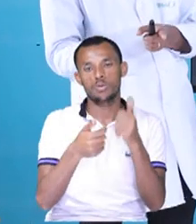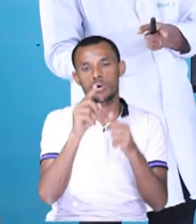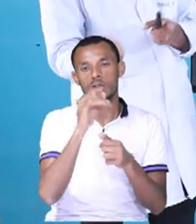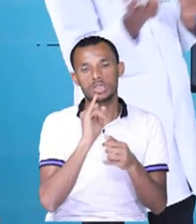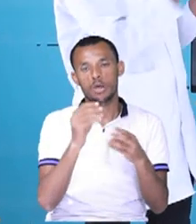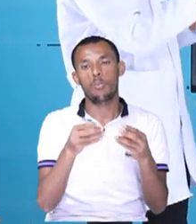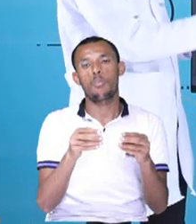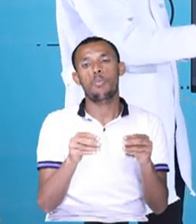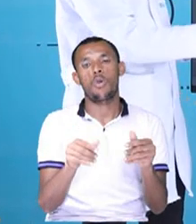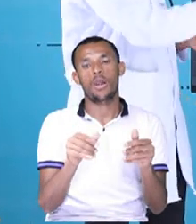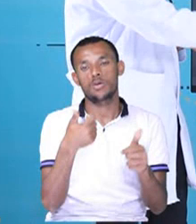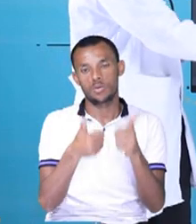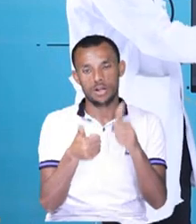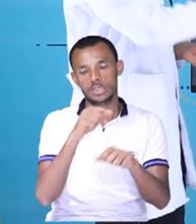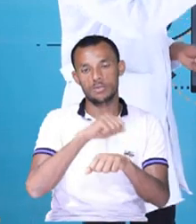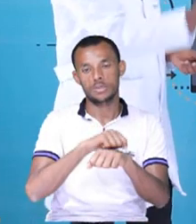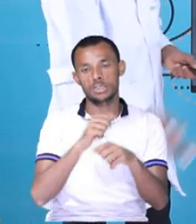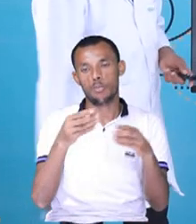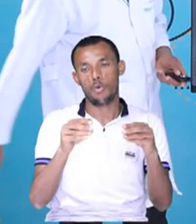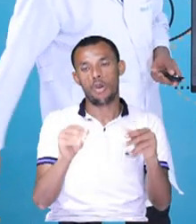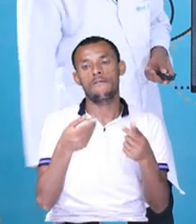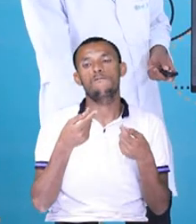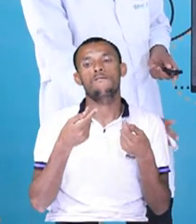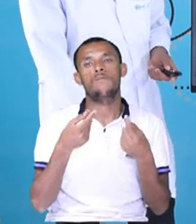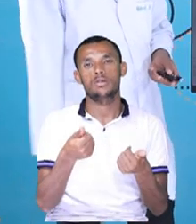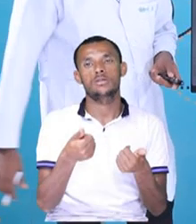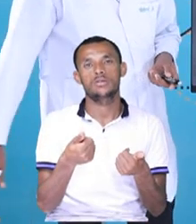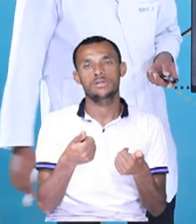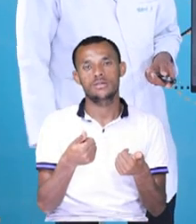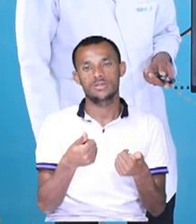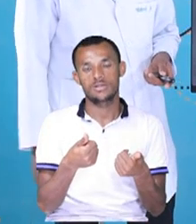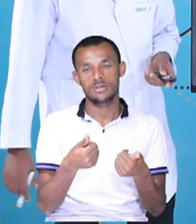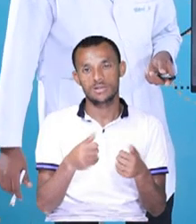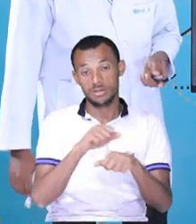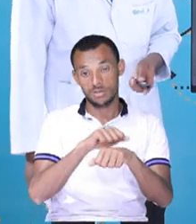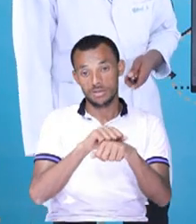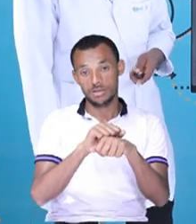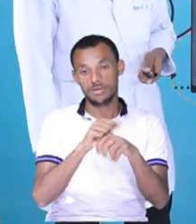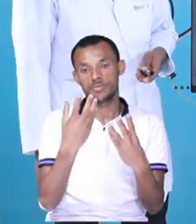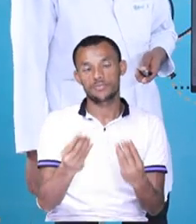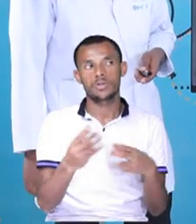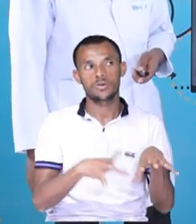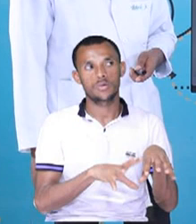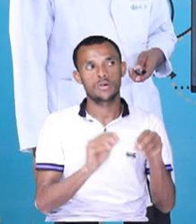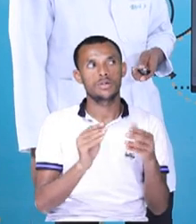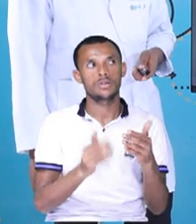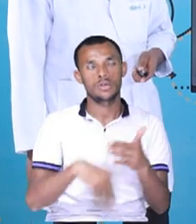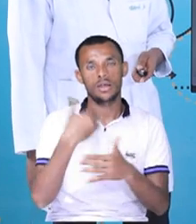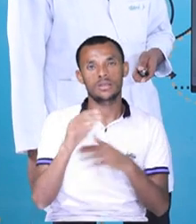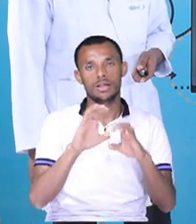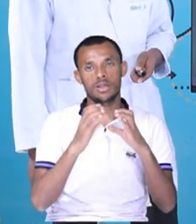is powder, which one is crystal. The powder one is the faster the reaction. Students, in the